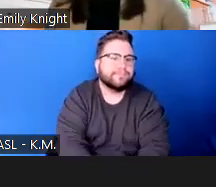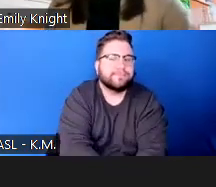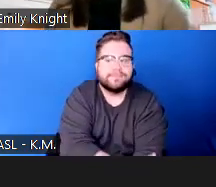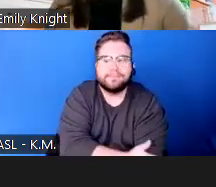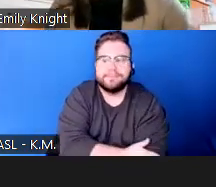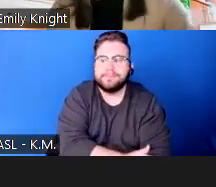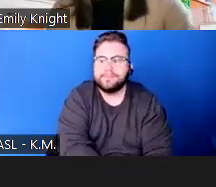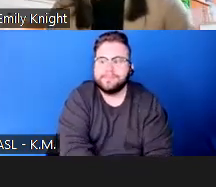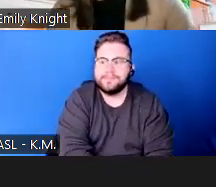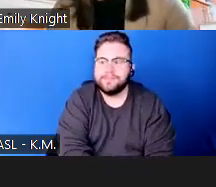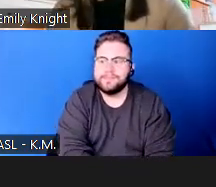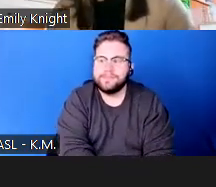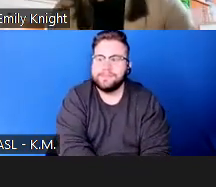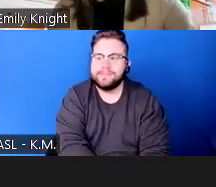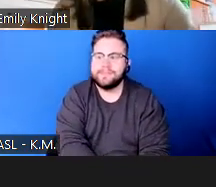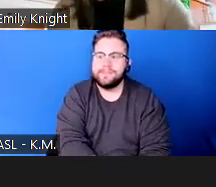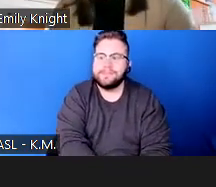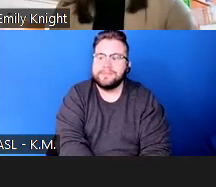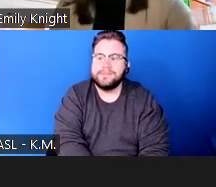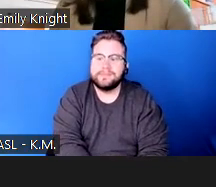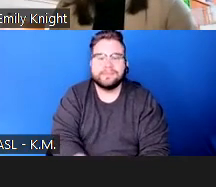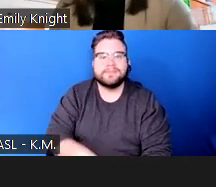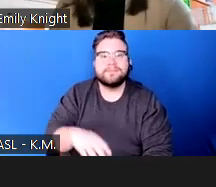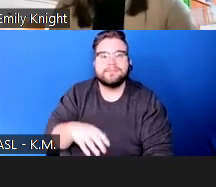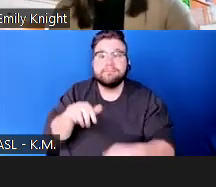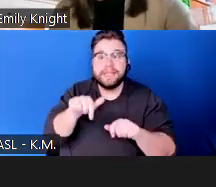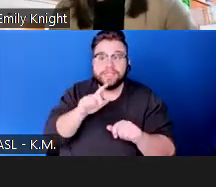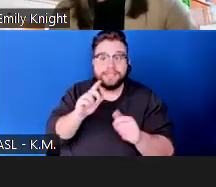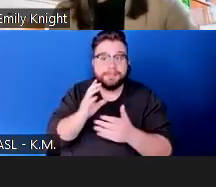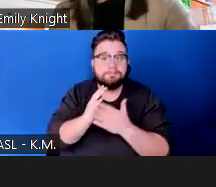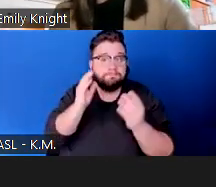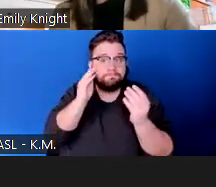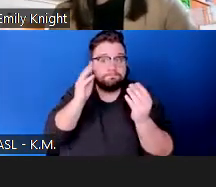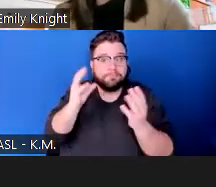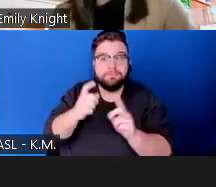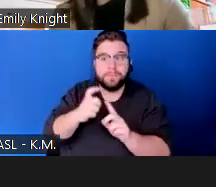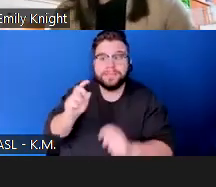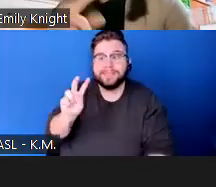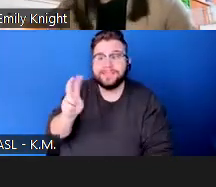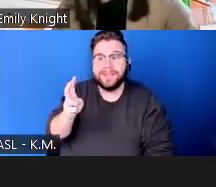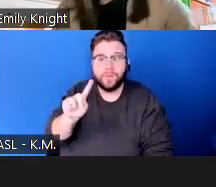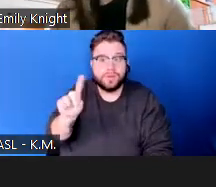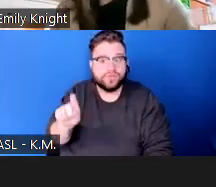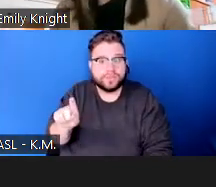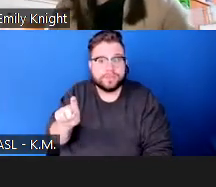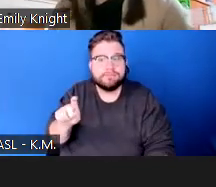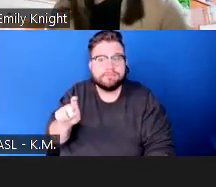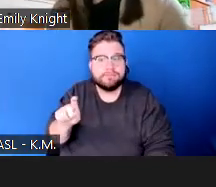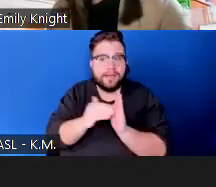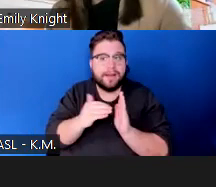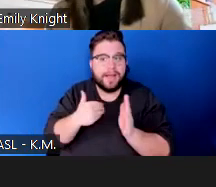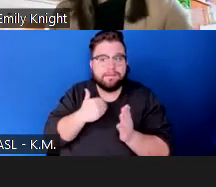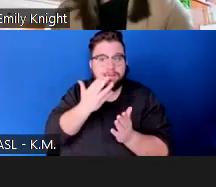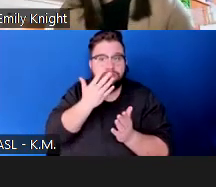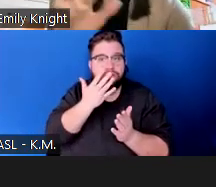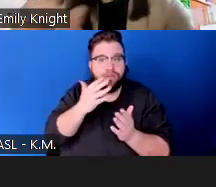So here's the data from the second question that we asked. So we again have those color maps of the brain